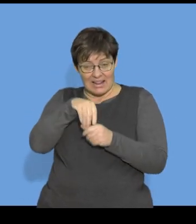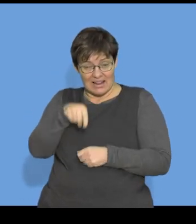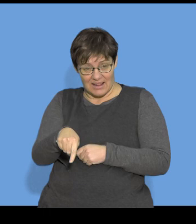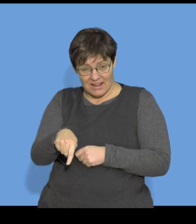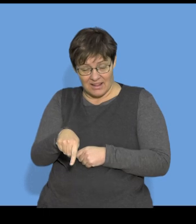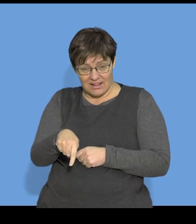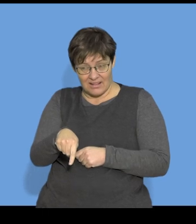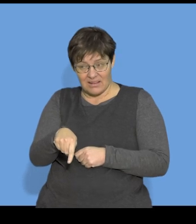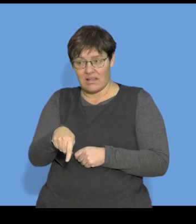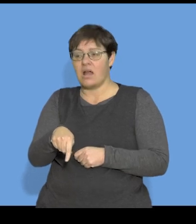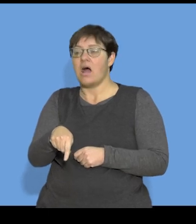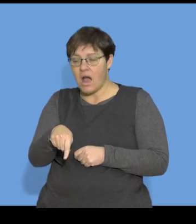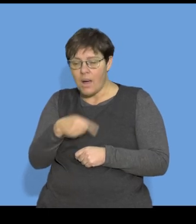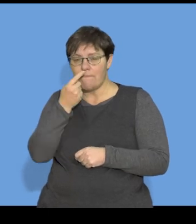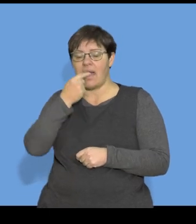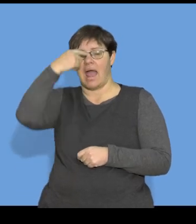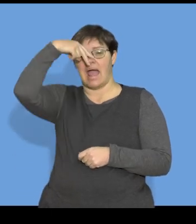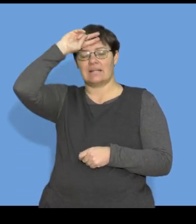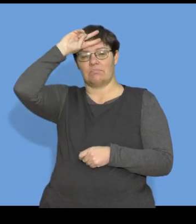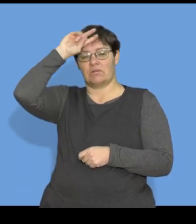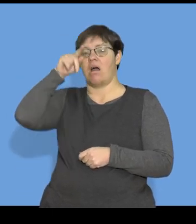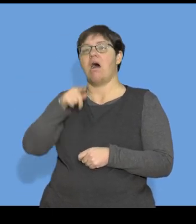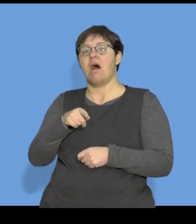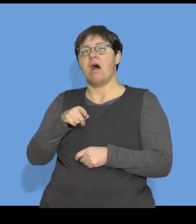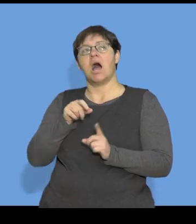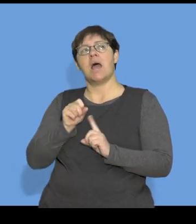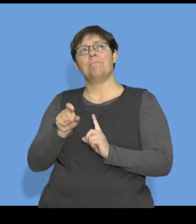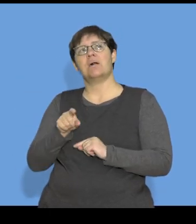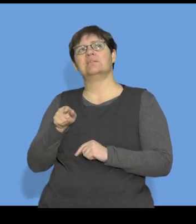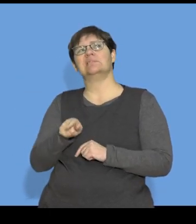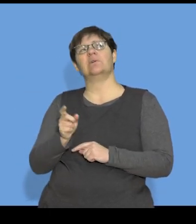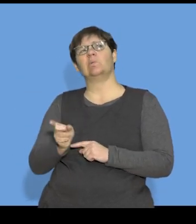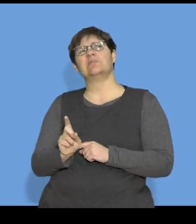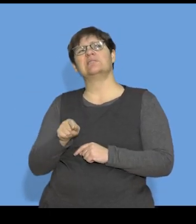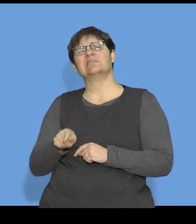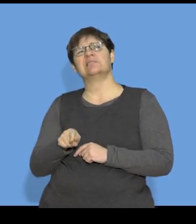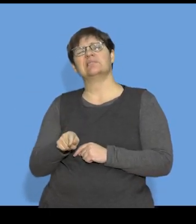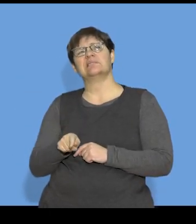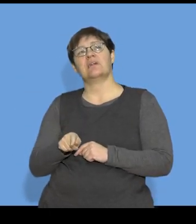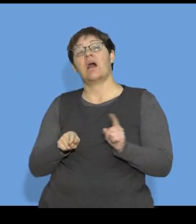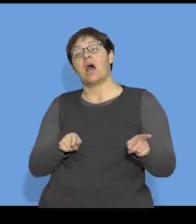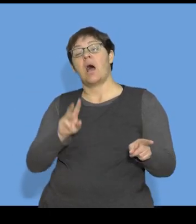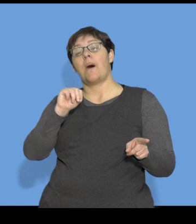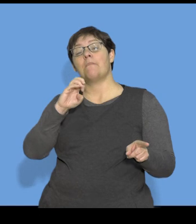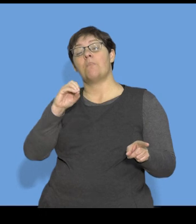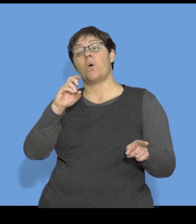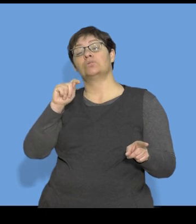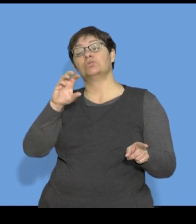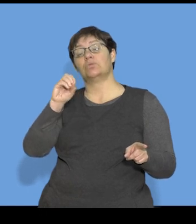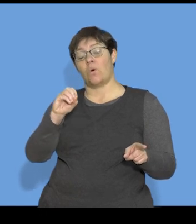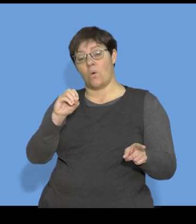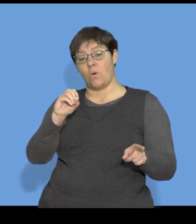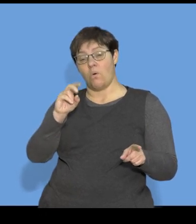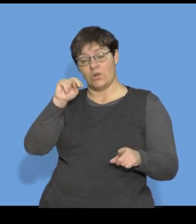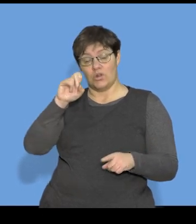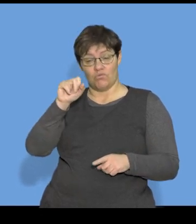will now, the interpretation of the impulse will be carried by the motor neuron.